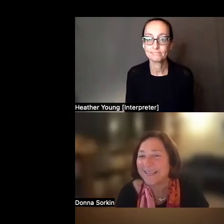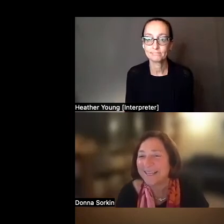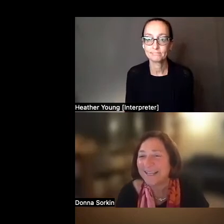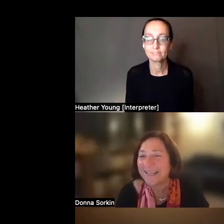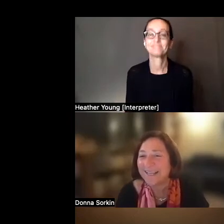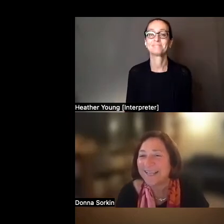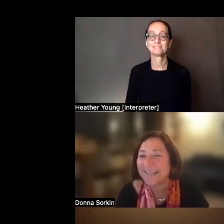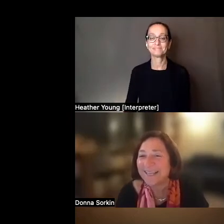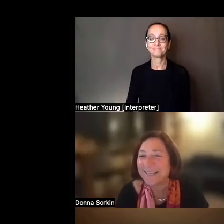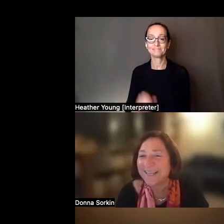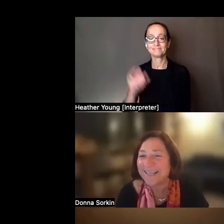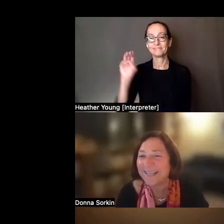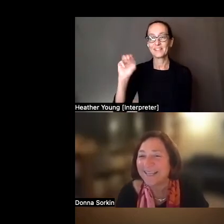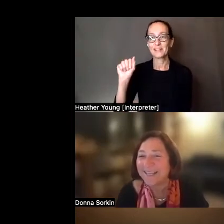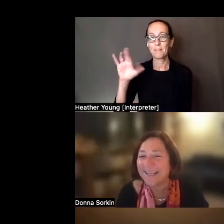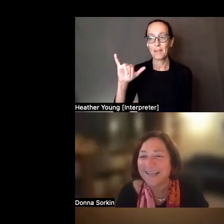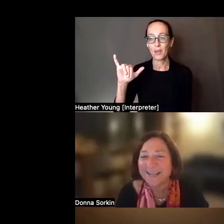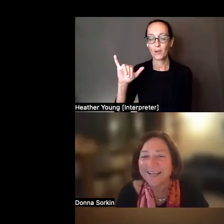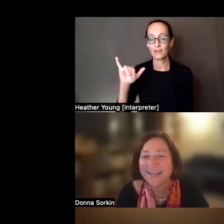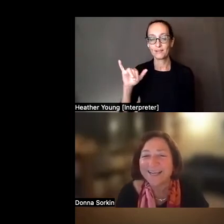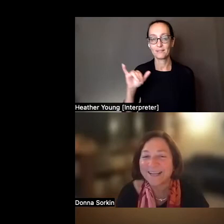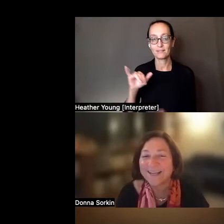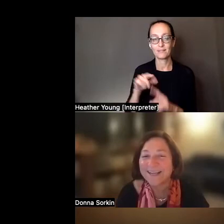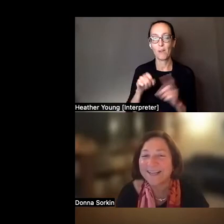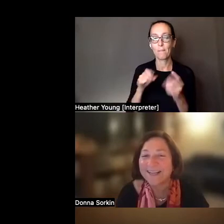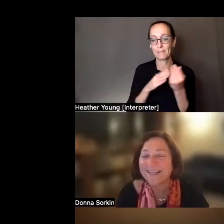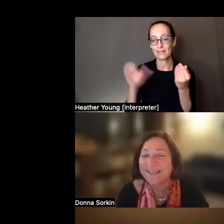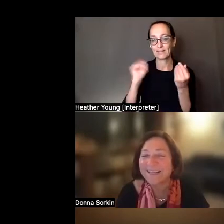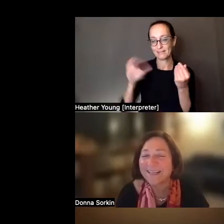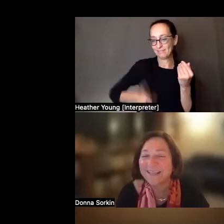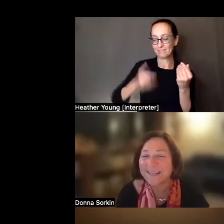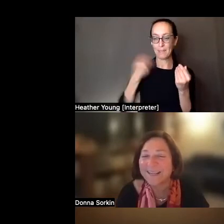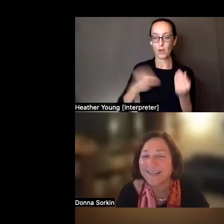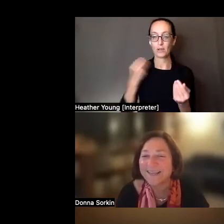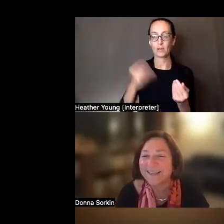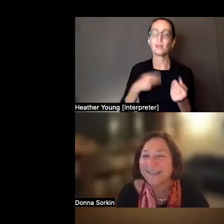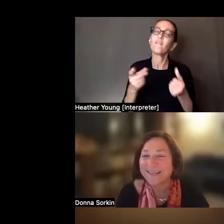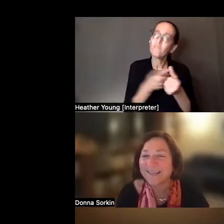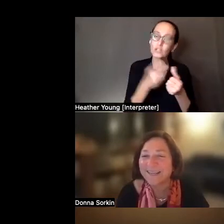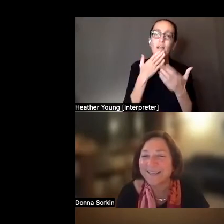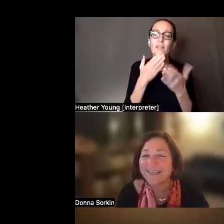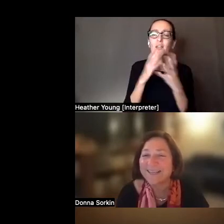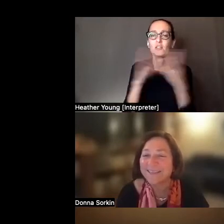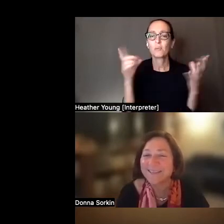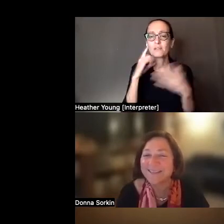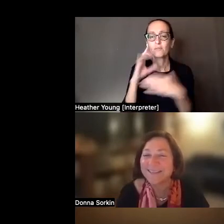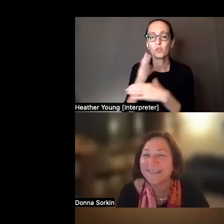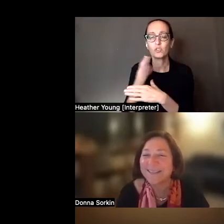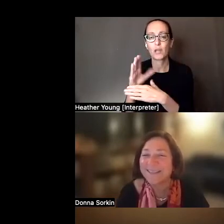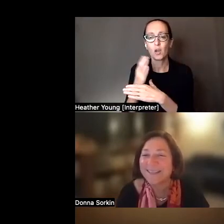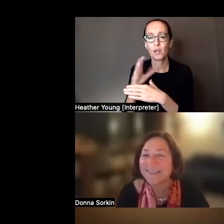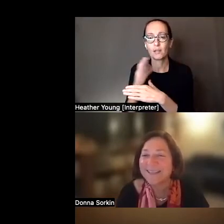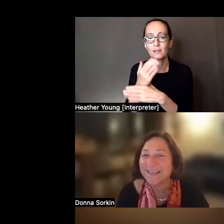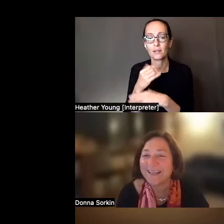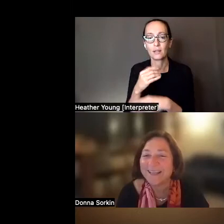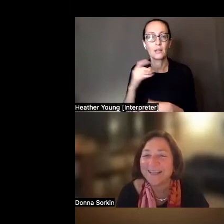Donna, Yeah. this is Mary with Beginnings. First, thank you so much for sharing what does it